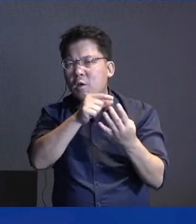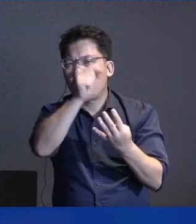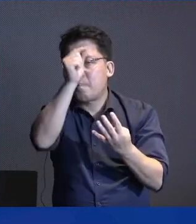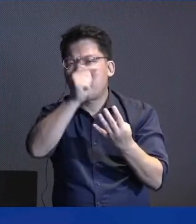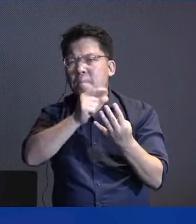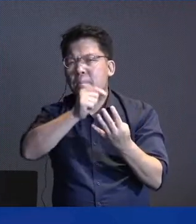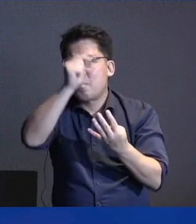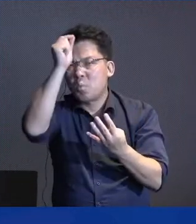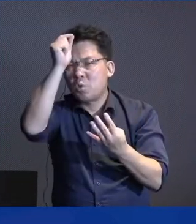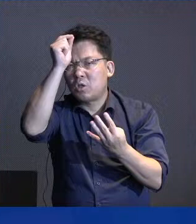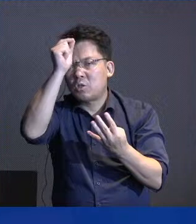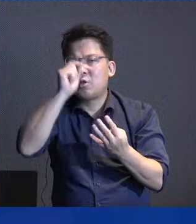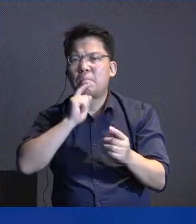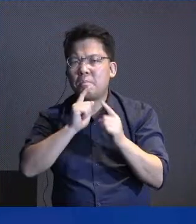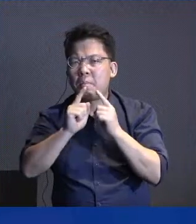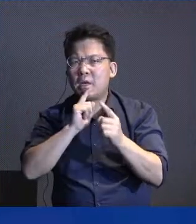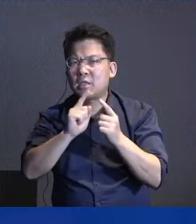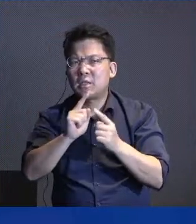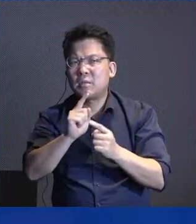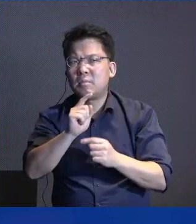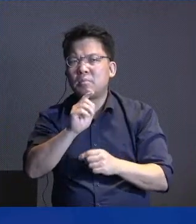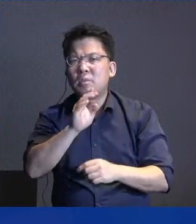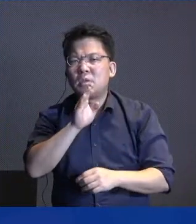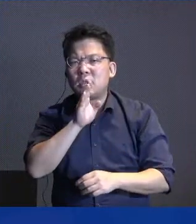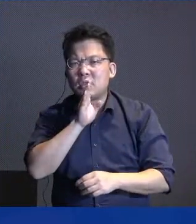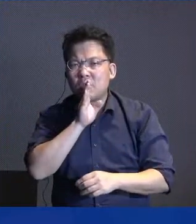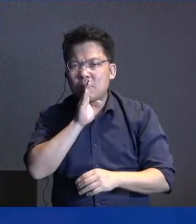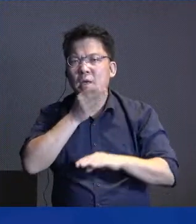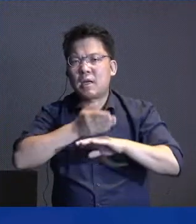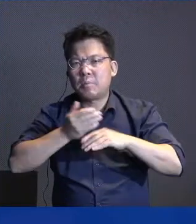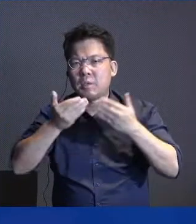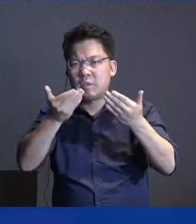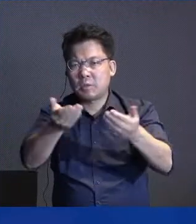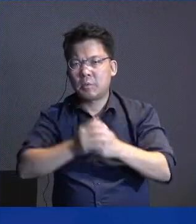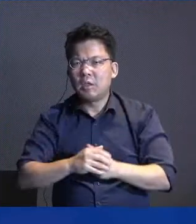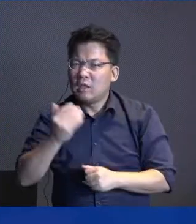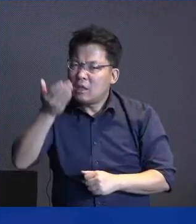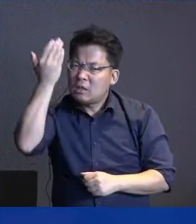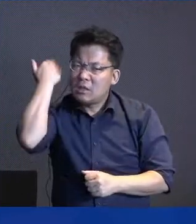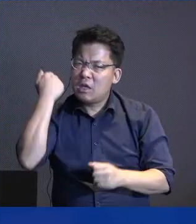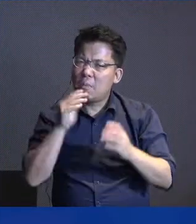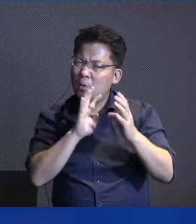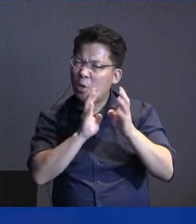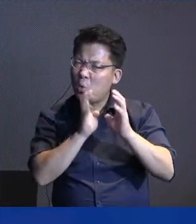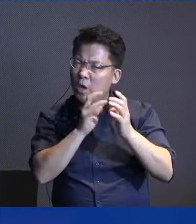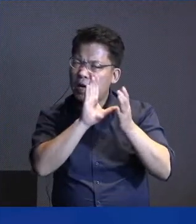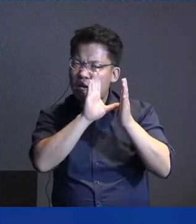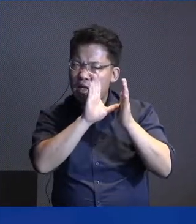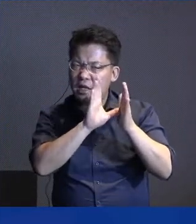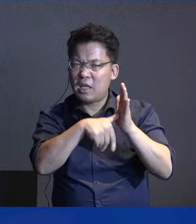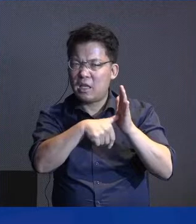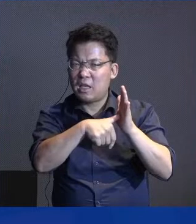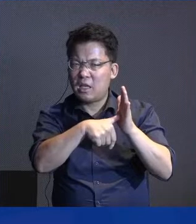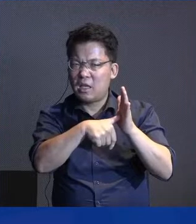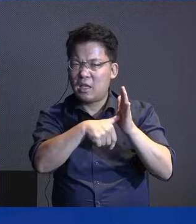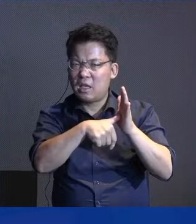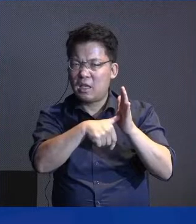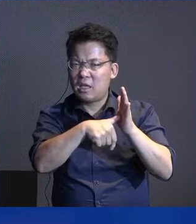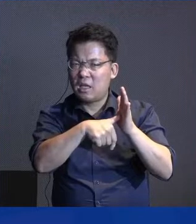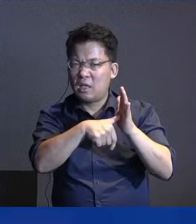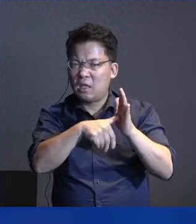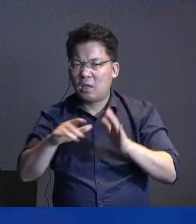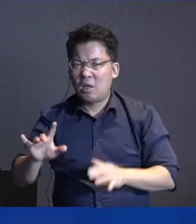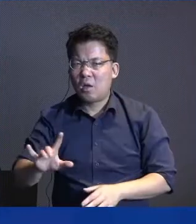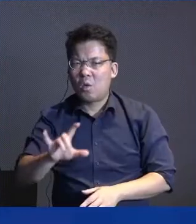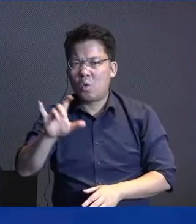Health Day was mental health inequalities or mental health in an unequal world. And this year,